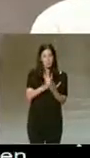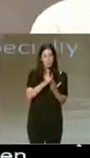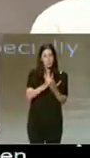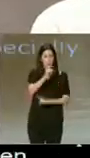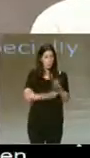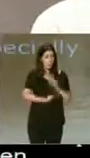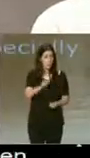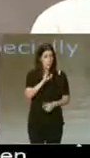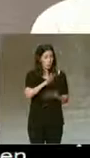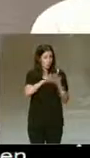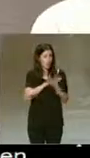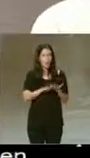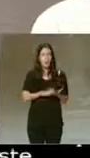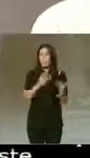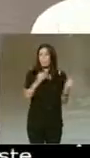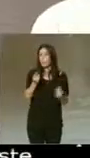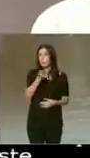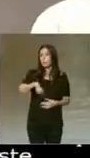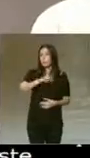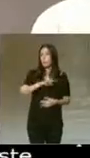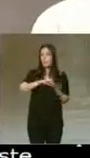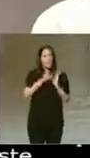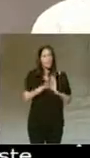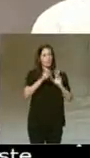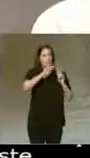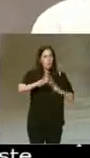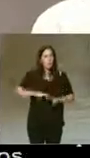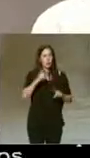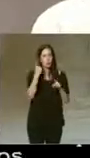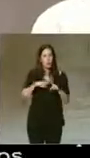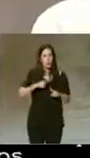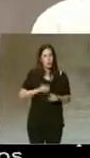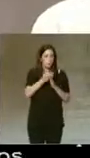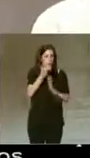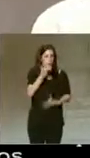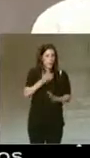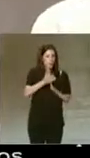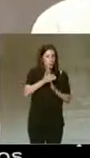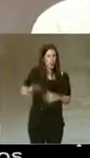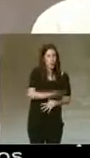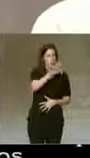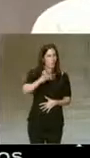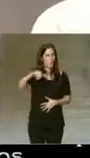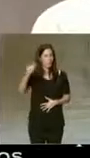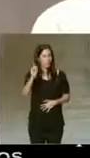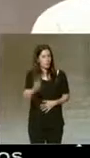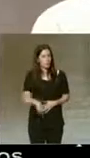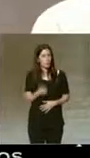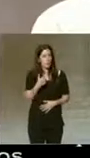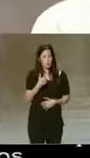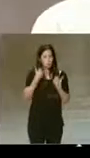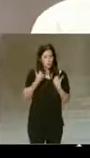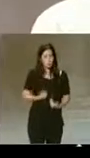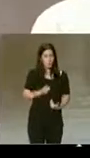the testing stage. Oftentimes we run research projects nationally and